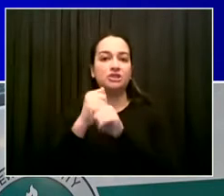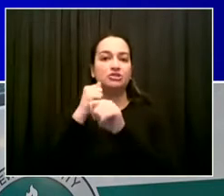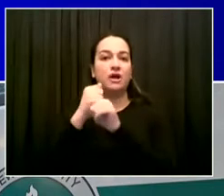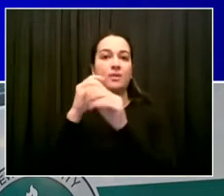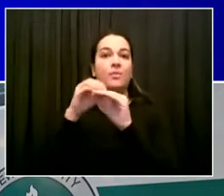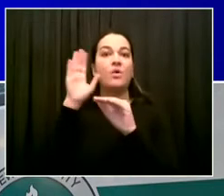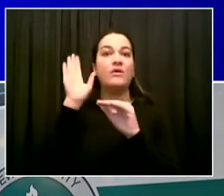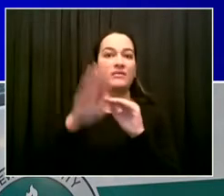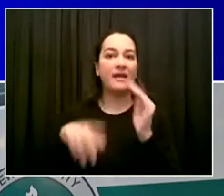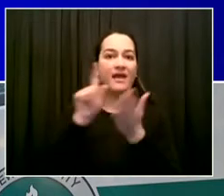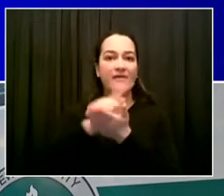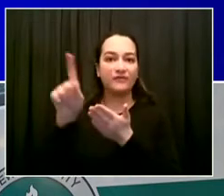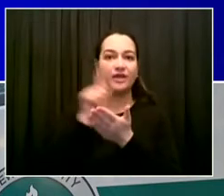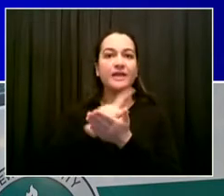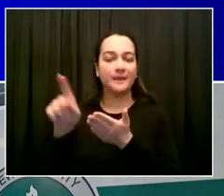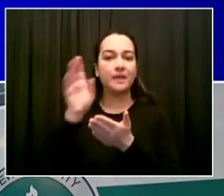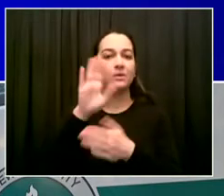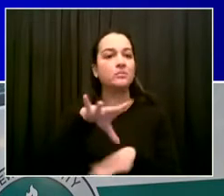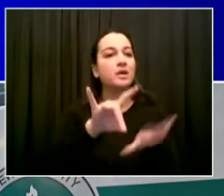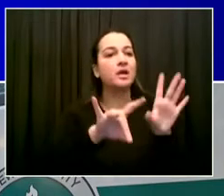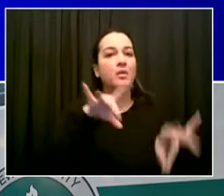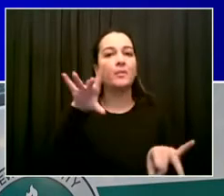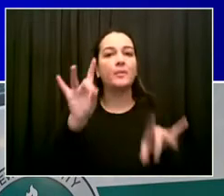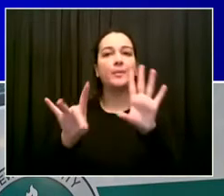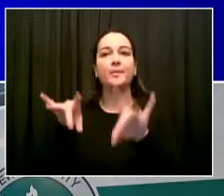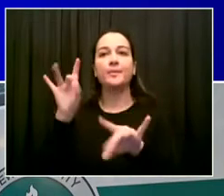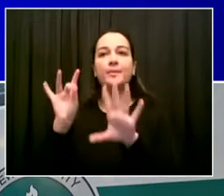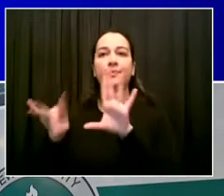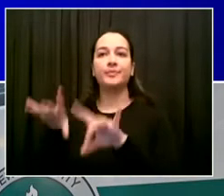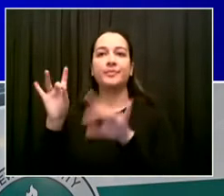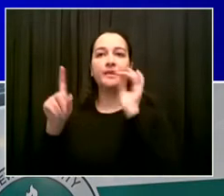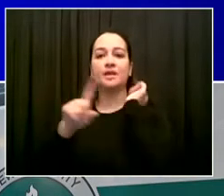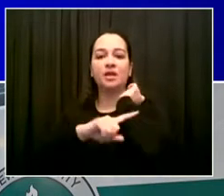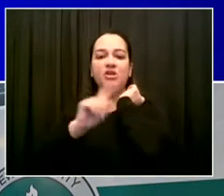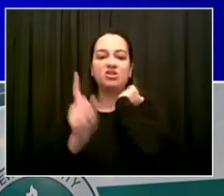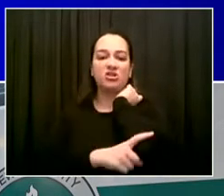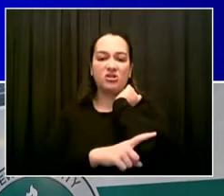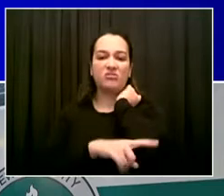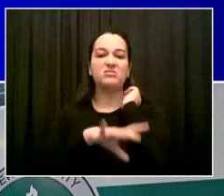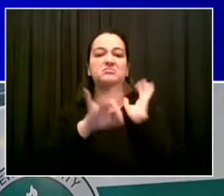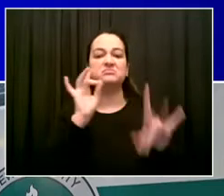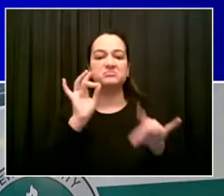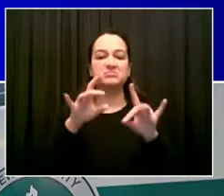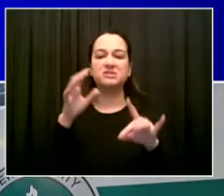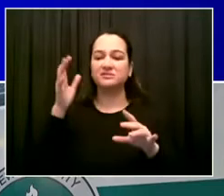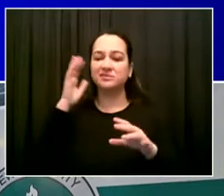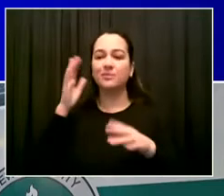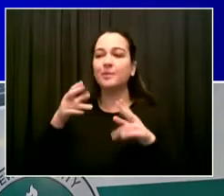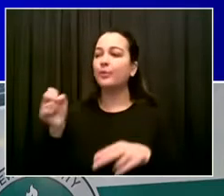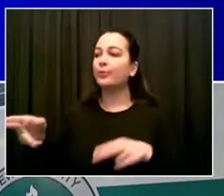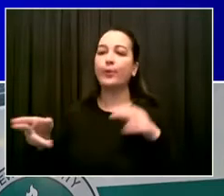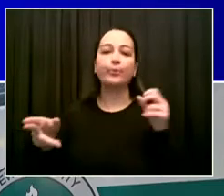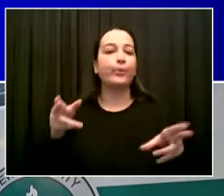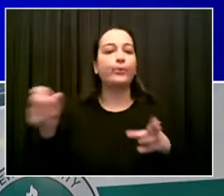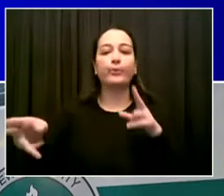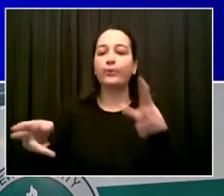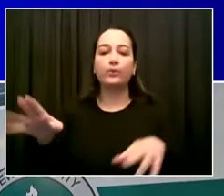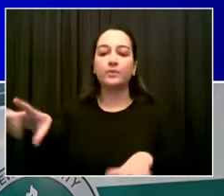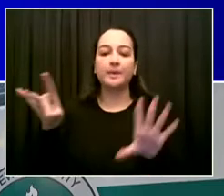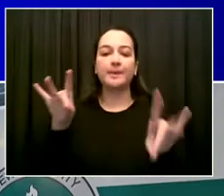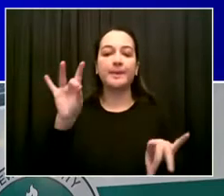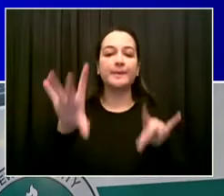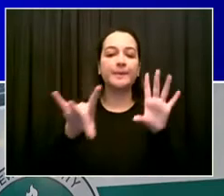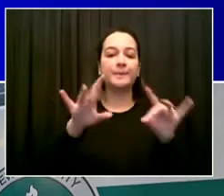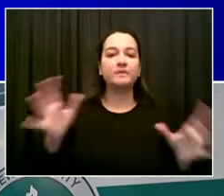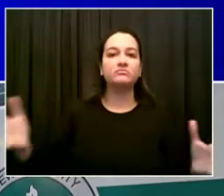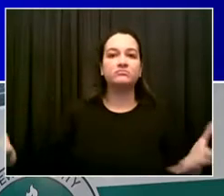sanitation trucks out doing this work, including restoring Sunday pickups. and a great initiative to work with community